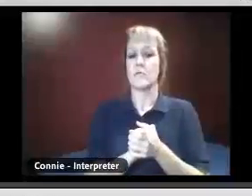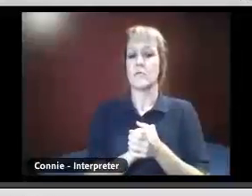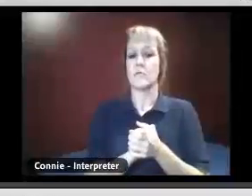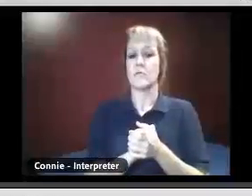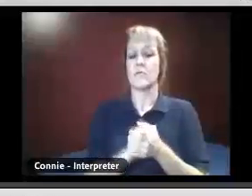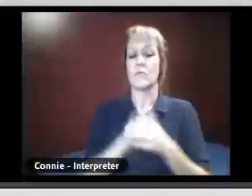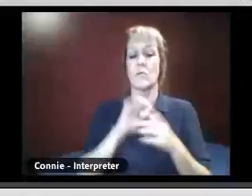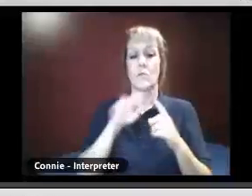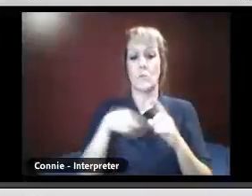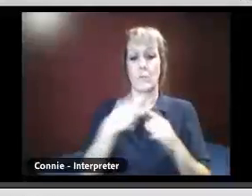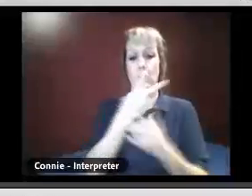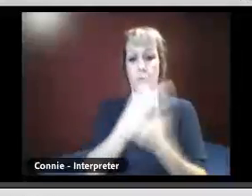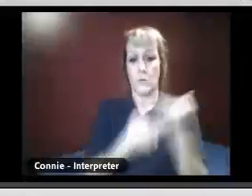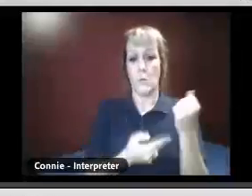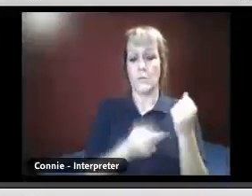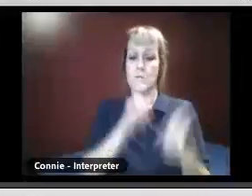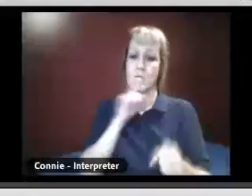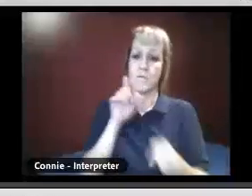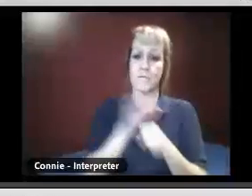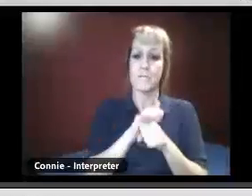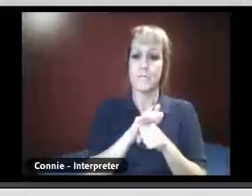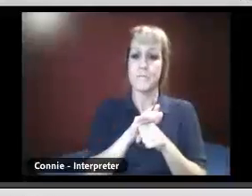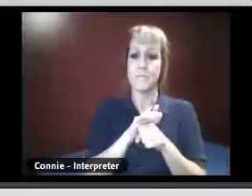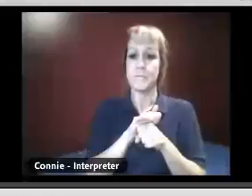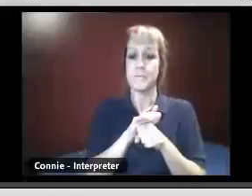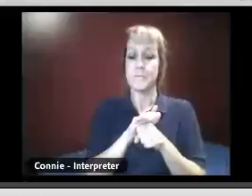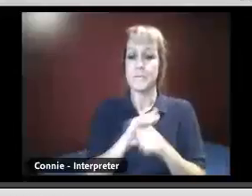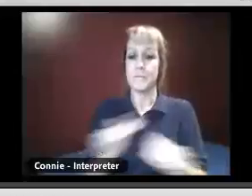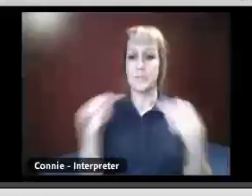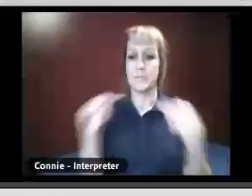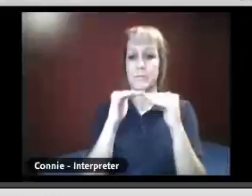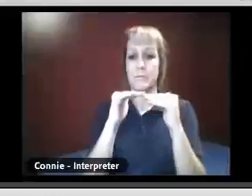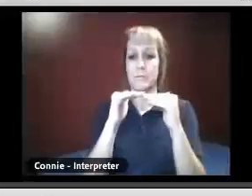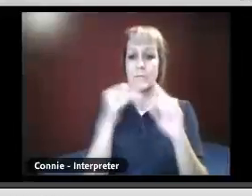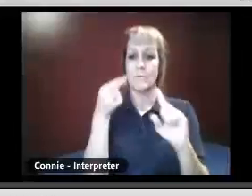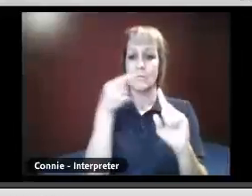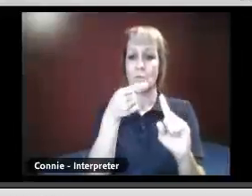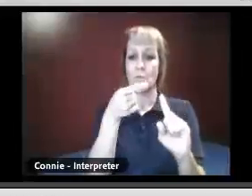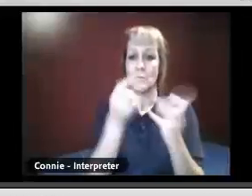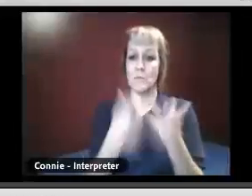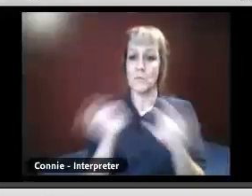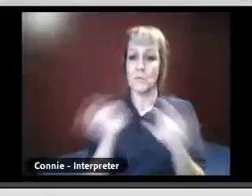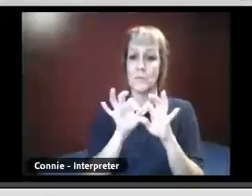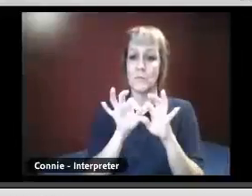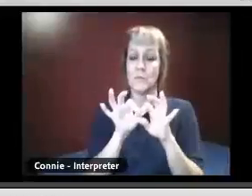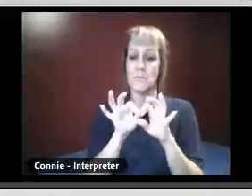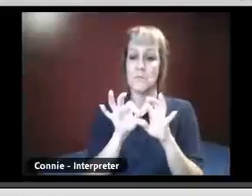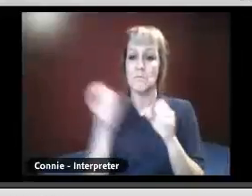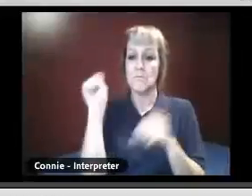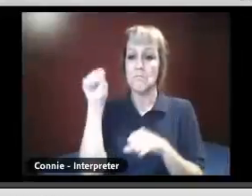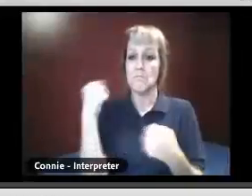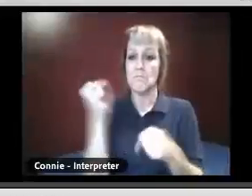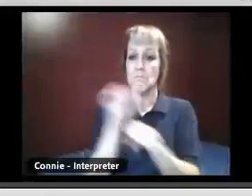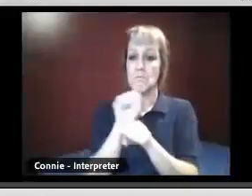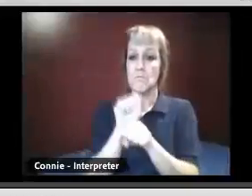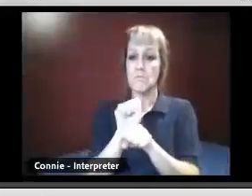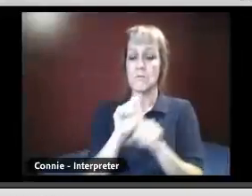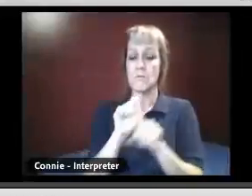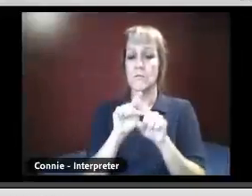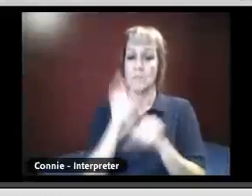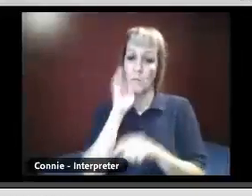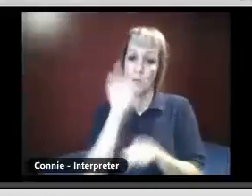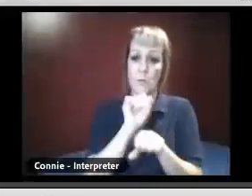When both parties are committed, and have equally important goals, then you know what, kind of works. When resources are limited, it's going to work for you,